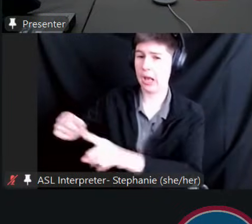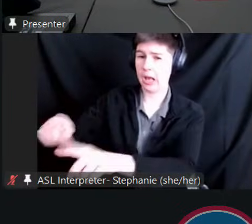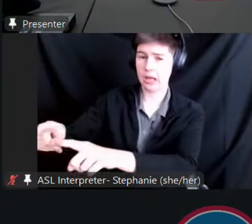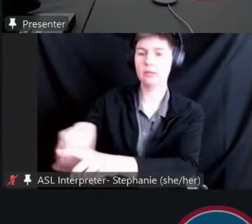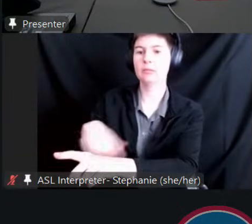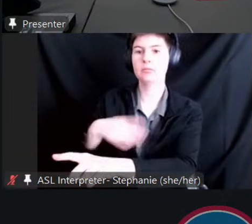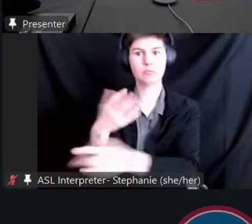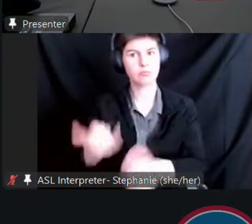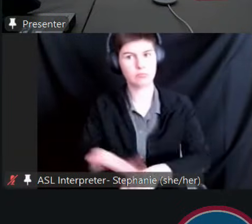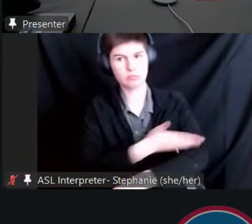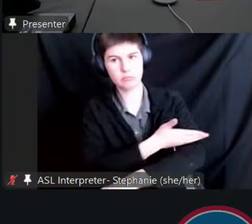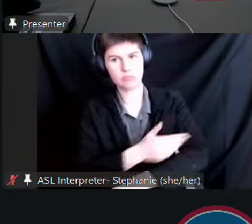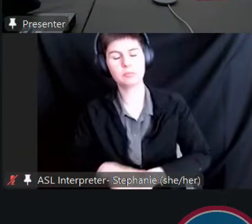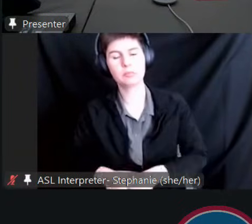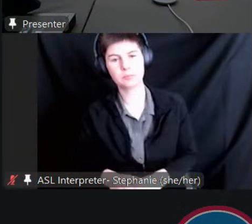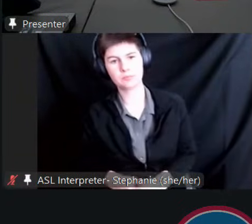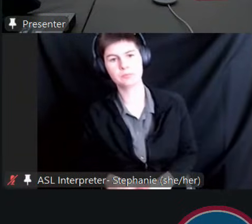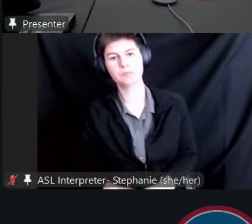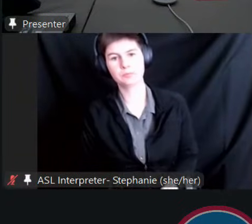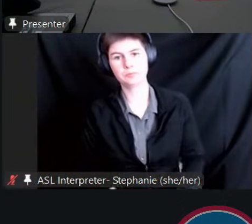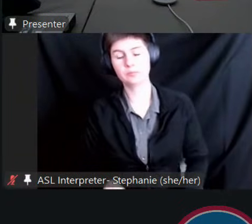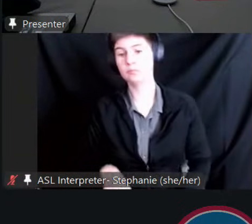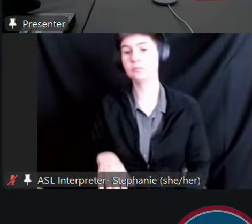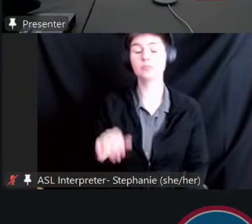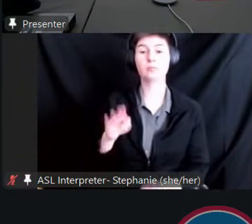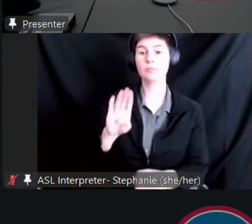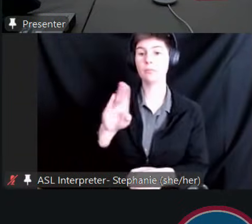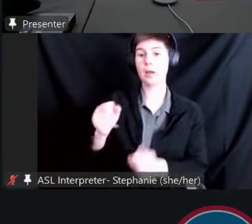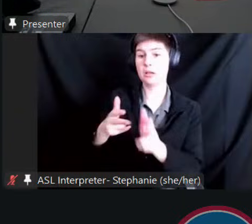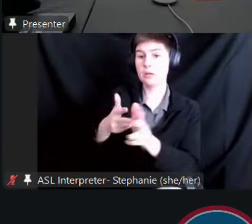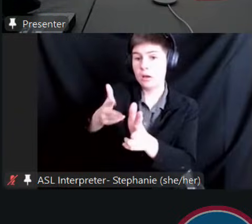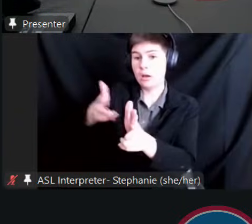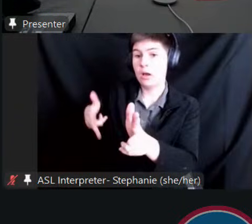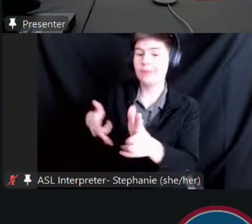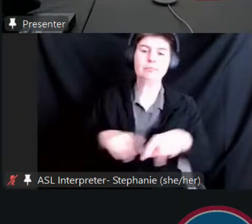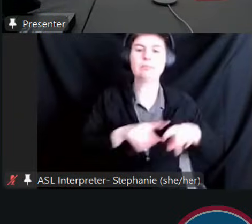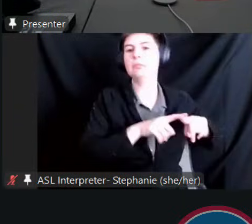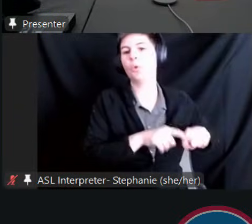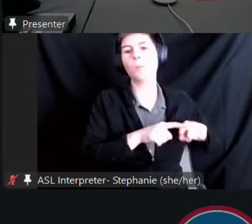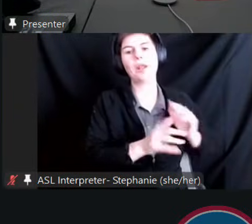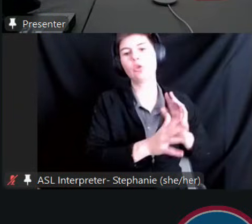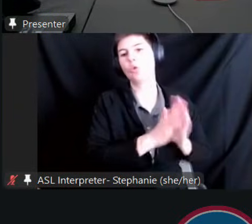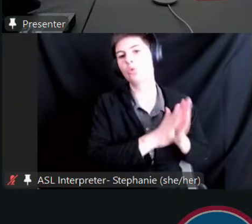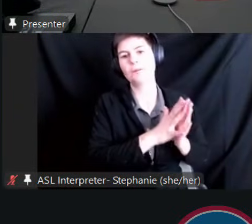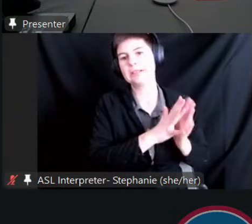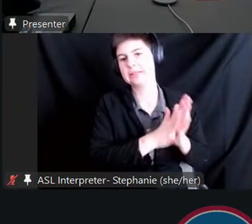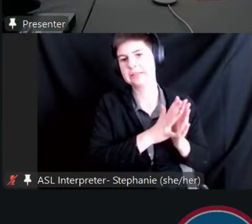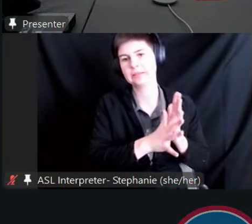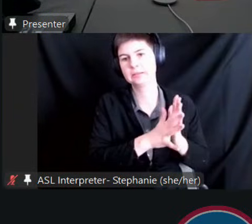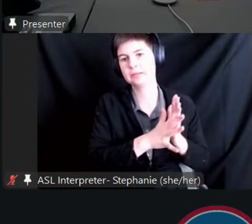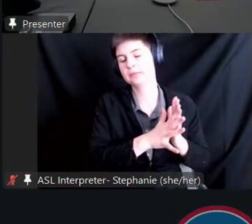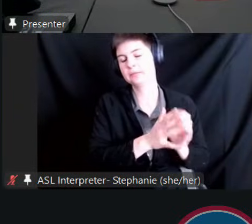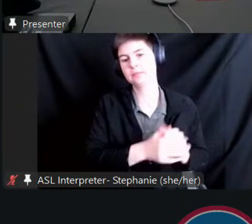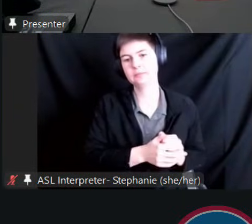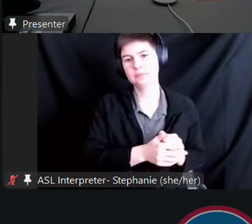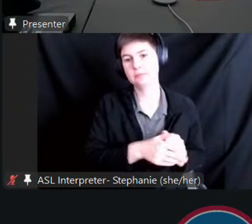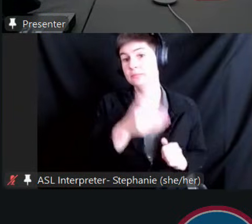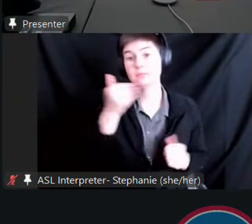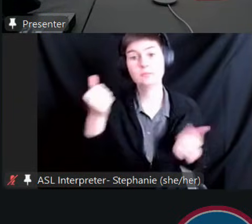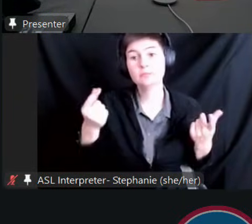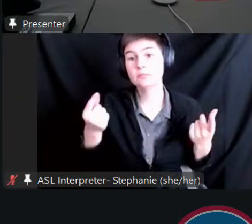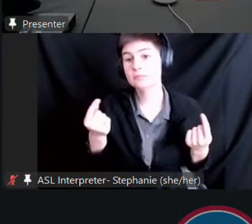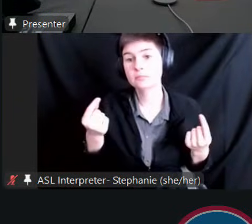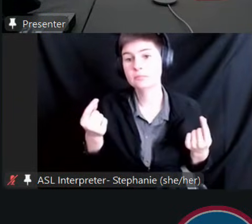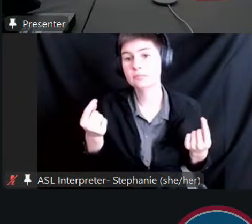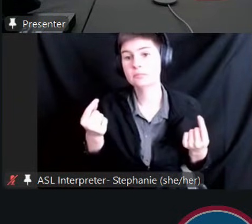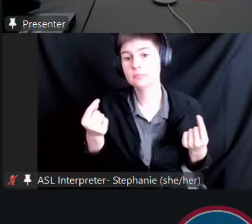I alluded to before, is just the variability in general traffic congestion. And the most effective way to reduce that is to